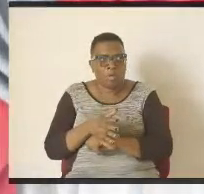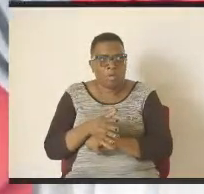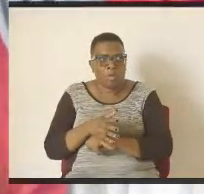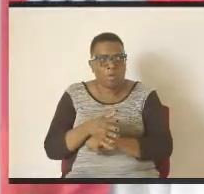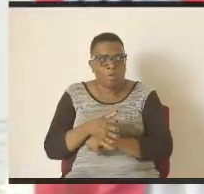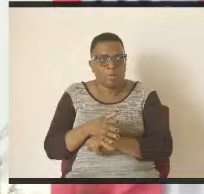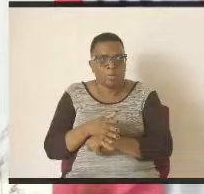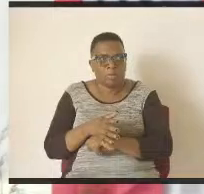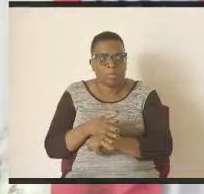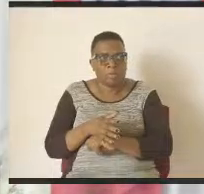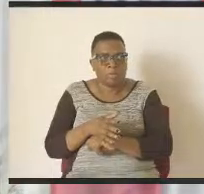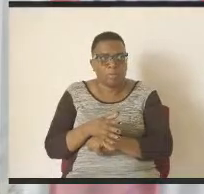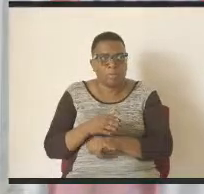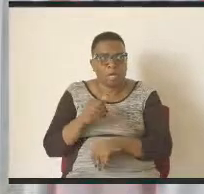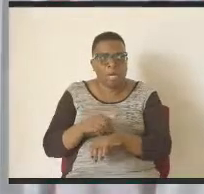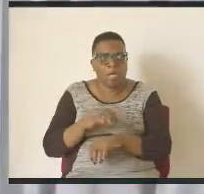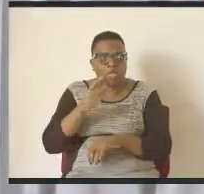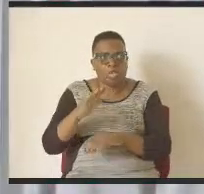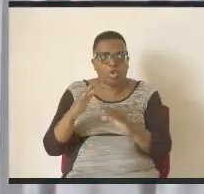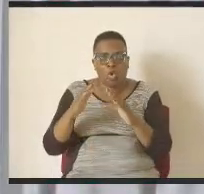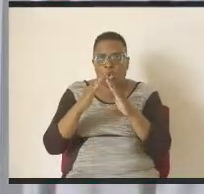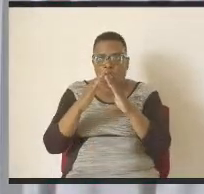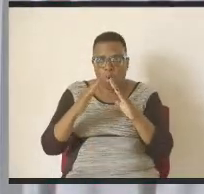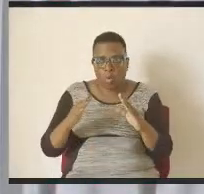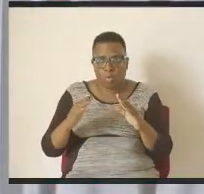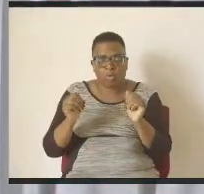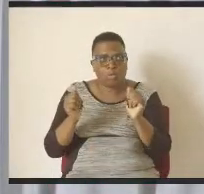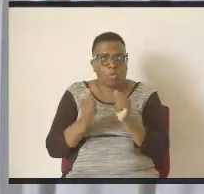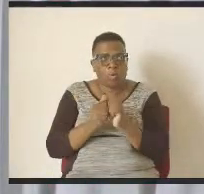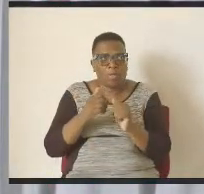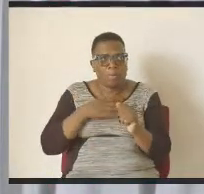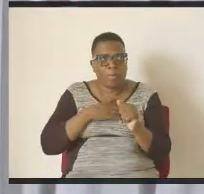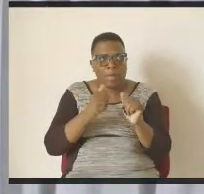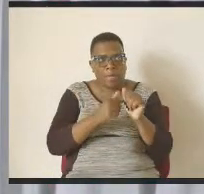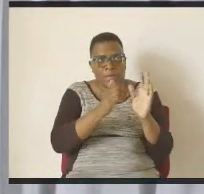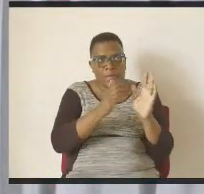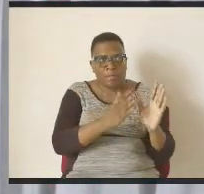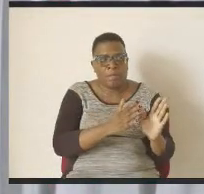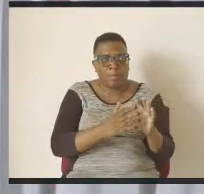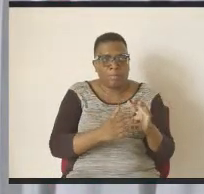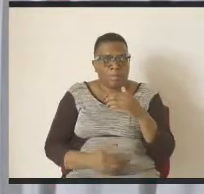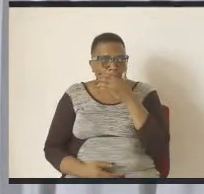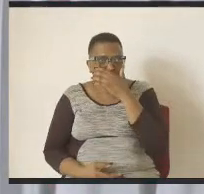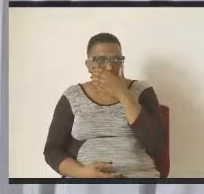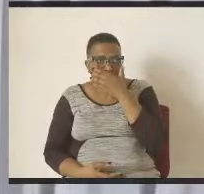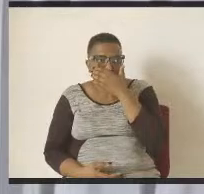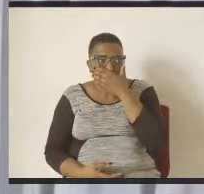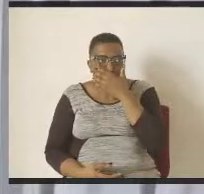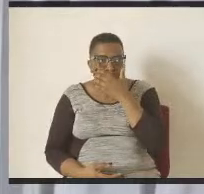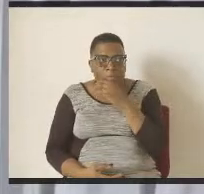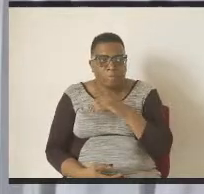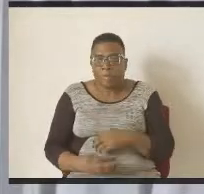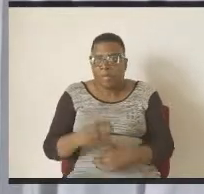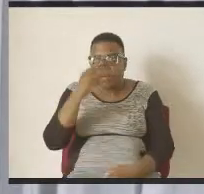the Passover. That's very interesting. I will keep the Passover at your house with